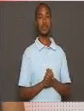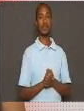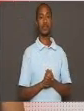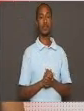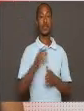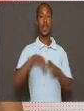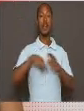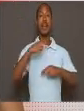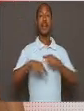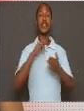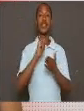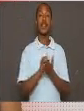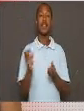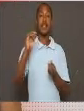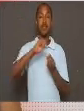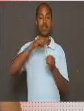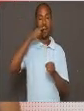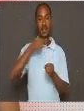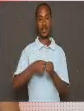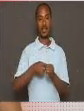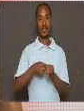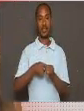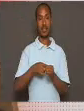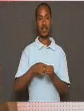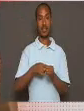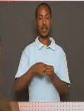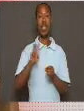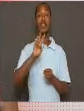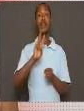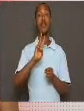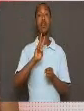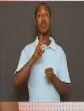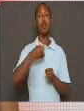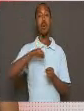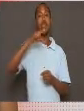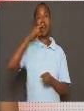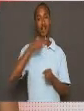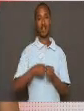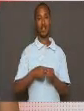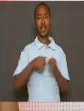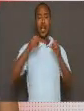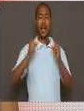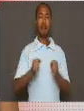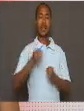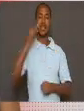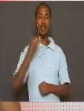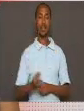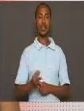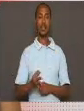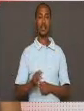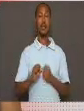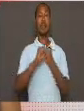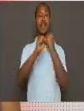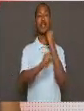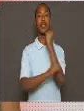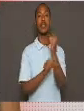In reactions that involve gases, the volume of the gases can be determined